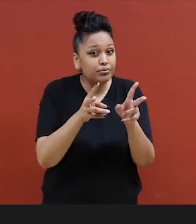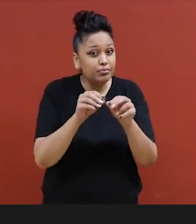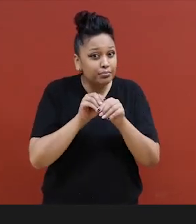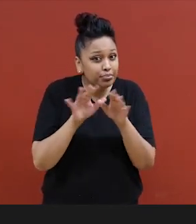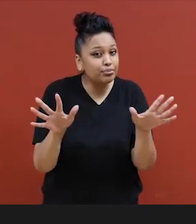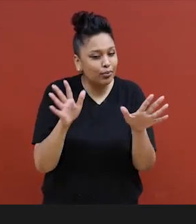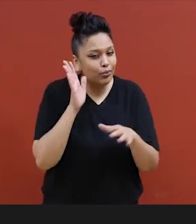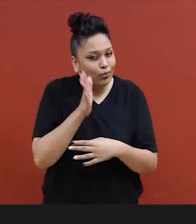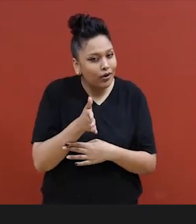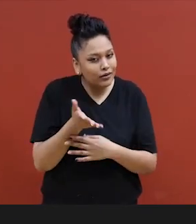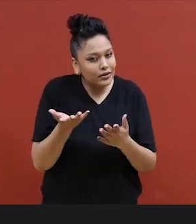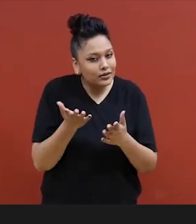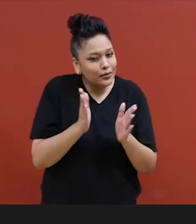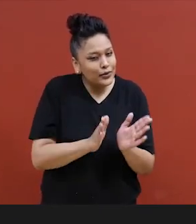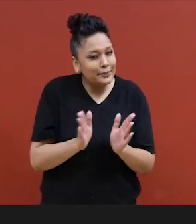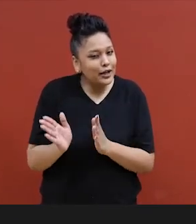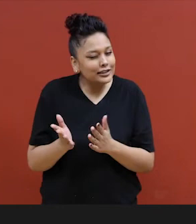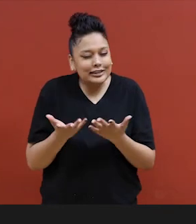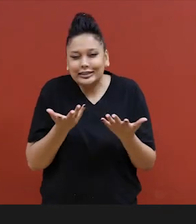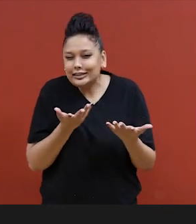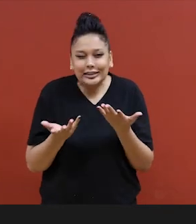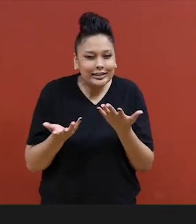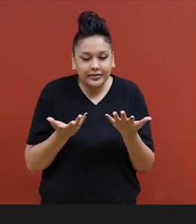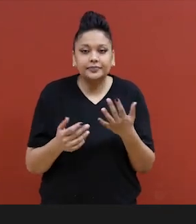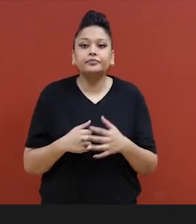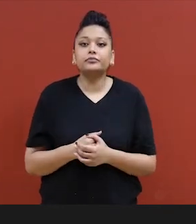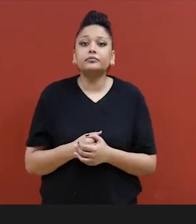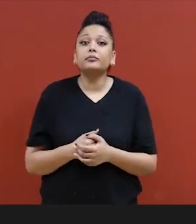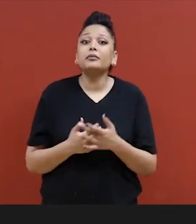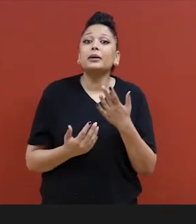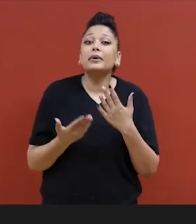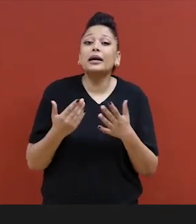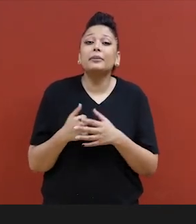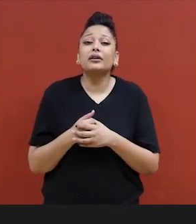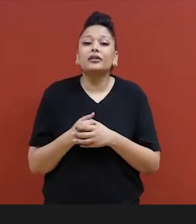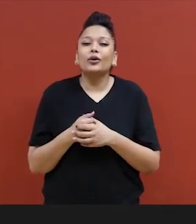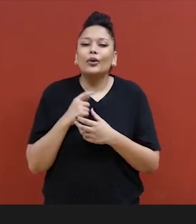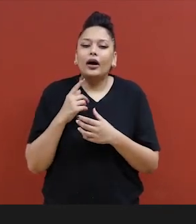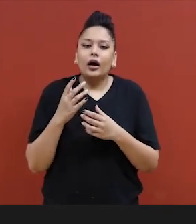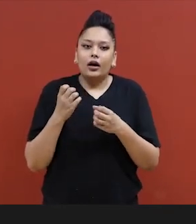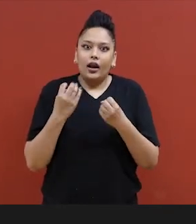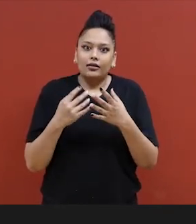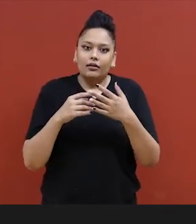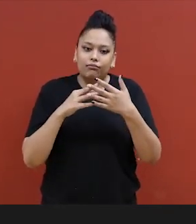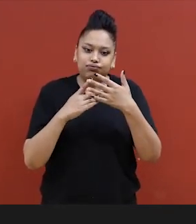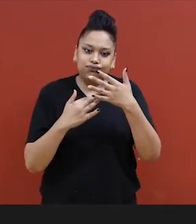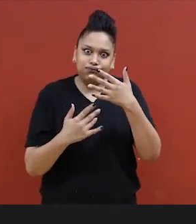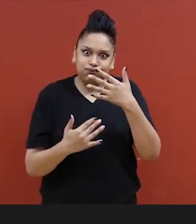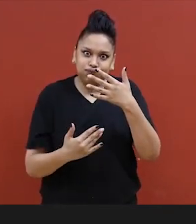it's there. And yes, it maybe goes off your news feed, but it's on